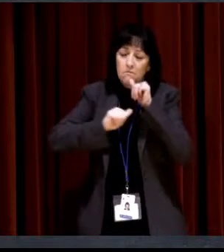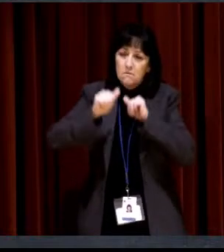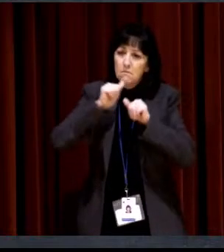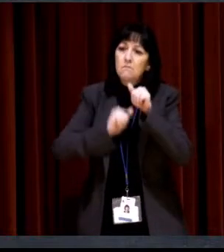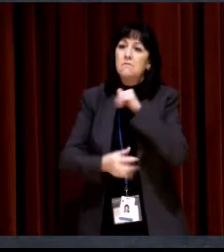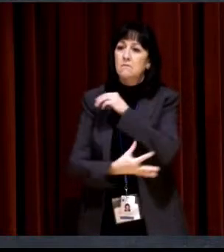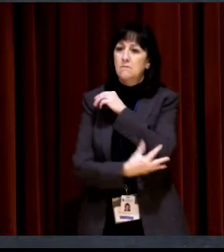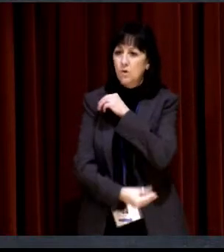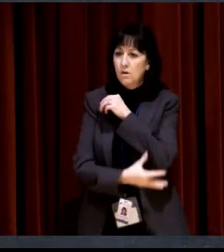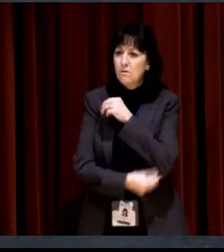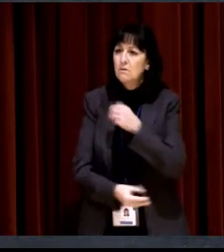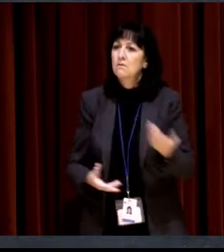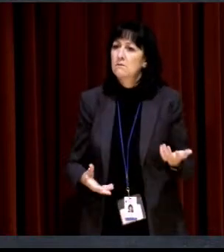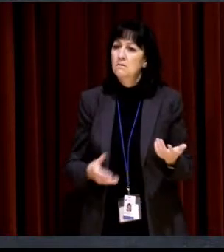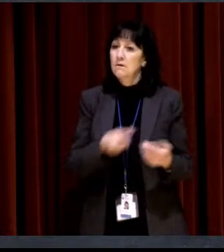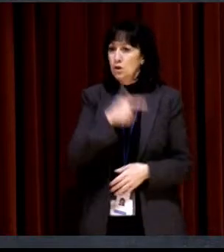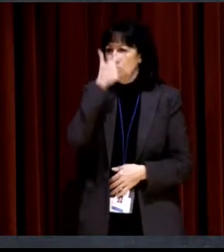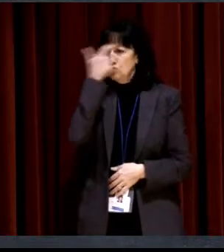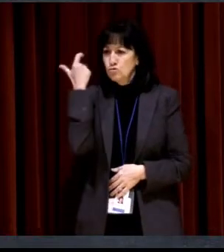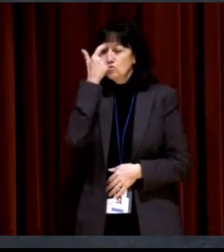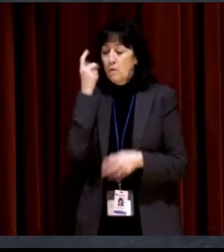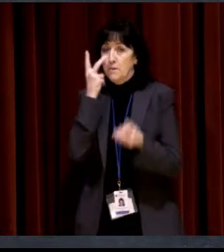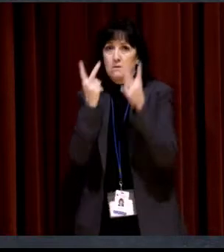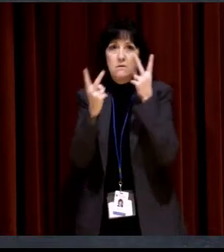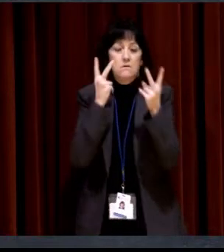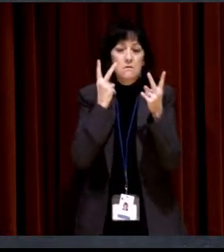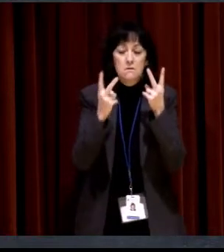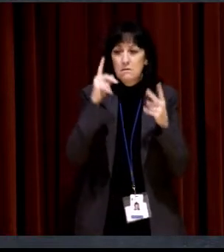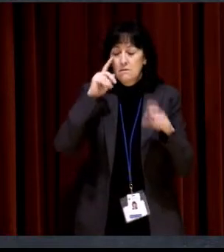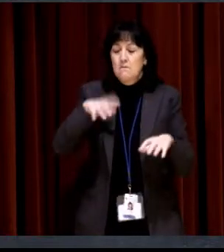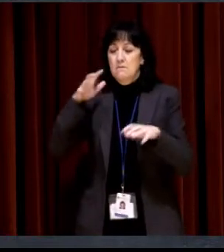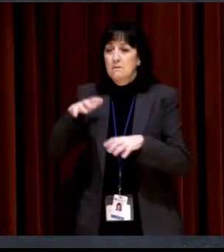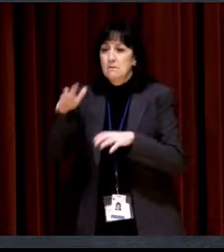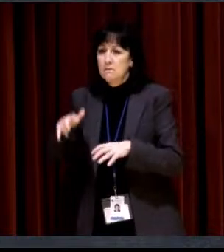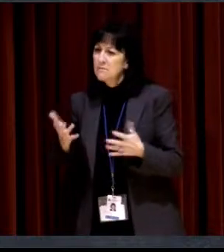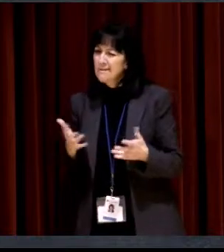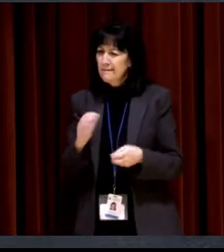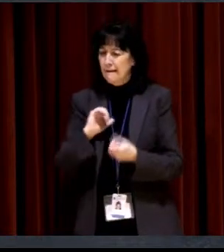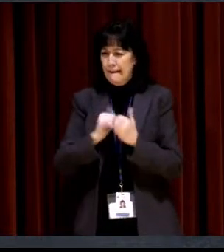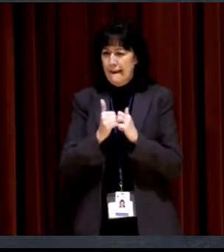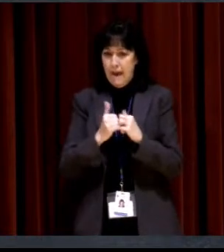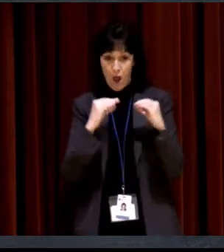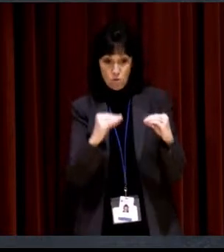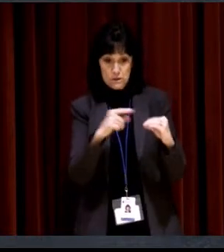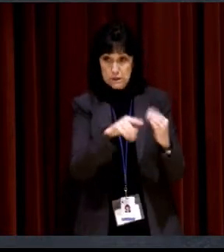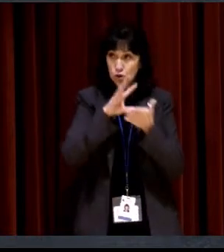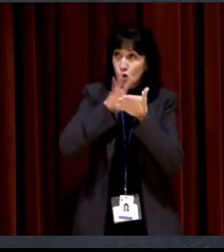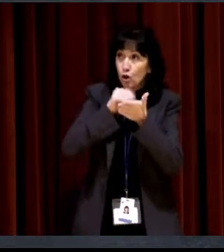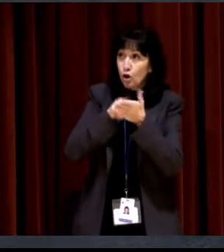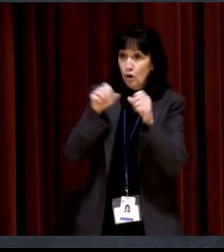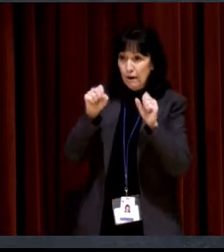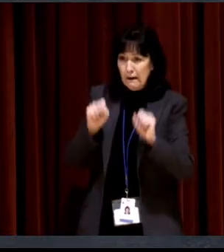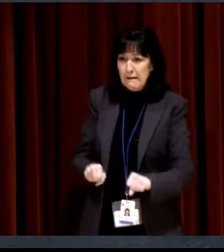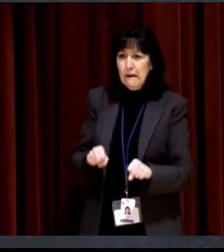like the students come to school every day. They want to be here. We're packed. Some of our frequent flyers,